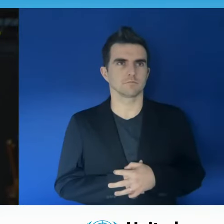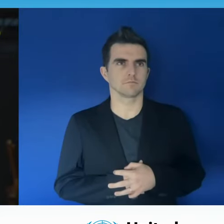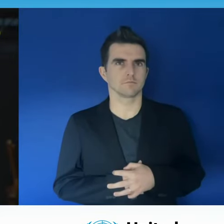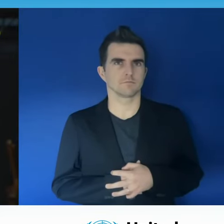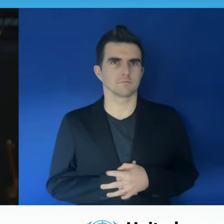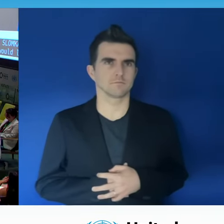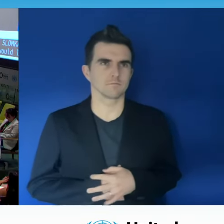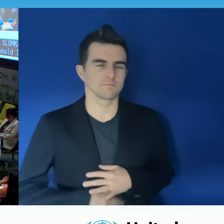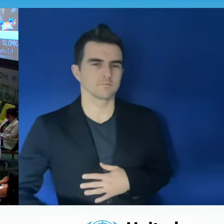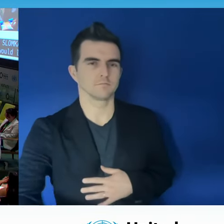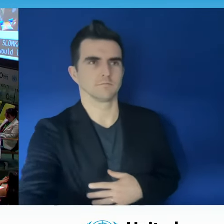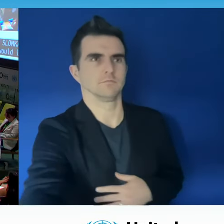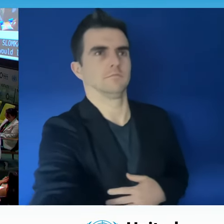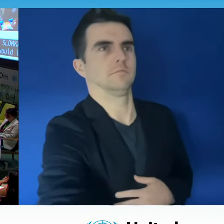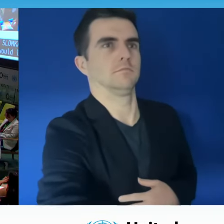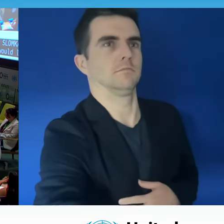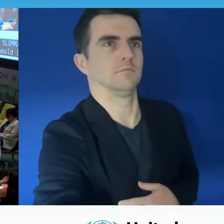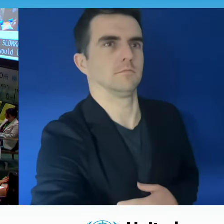Leone.